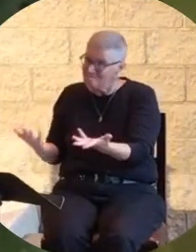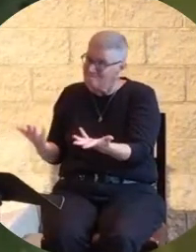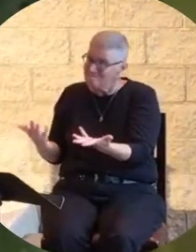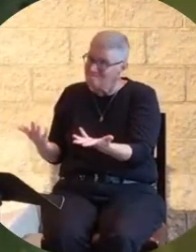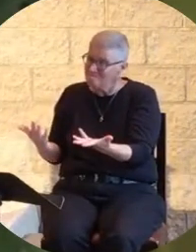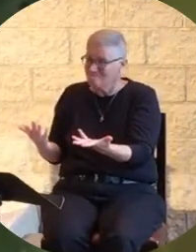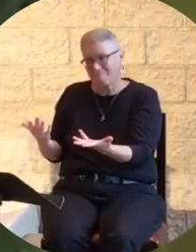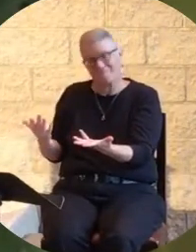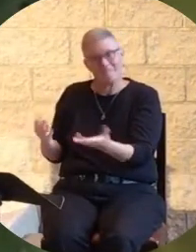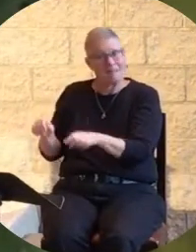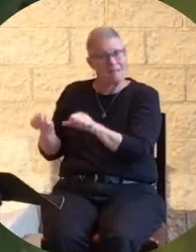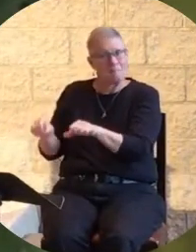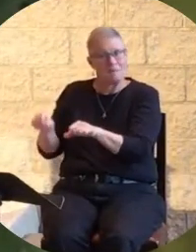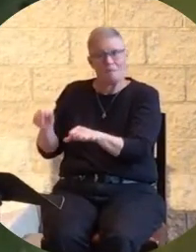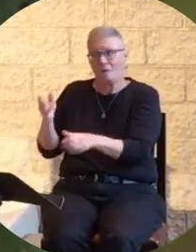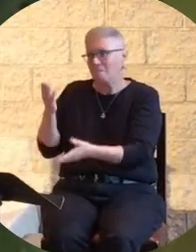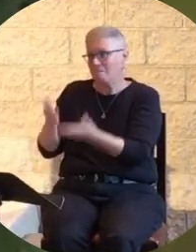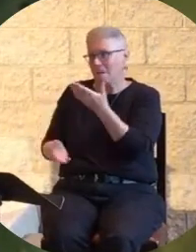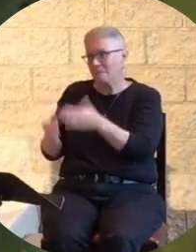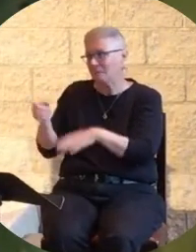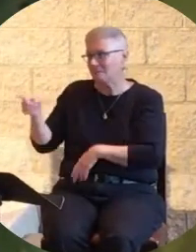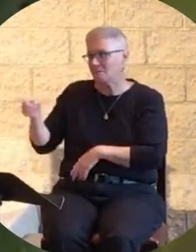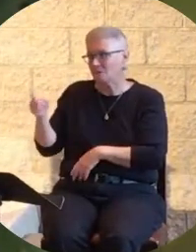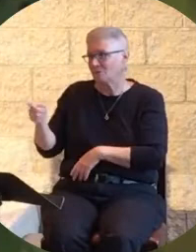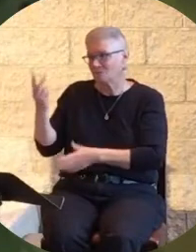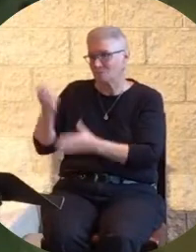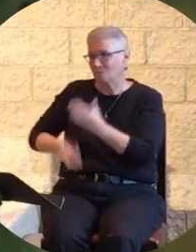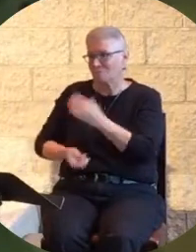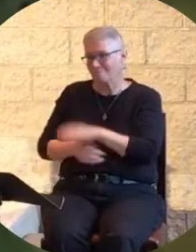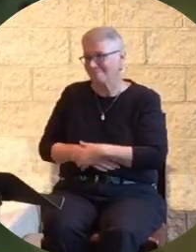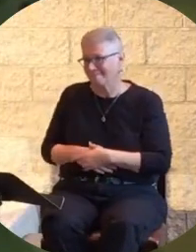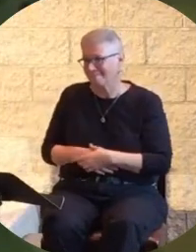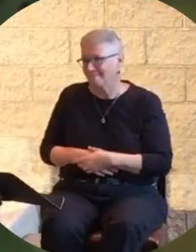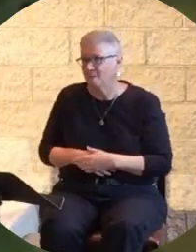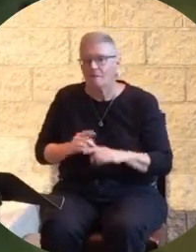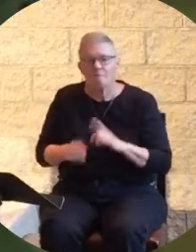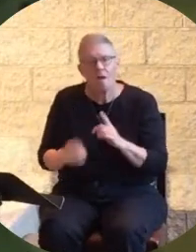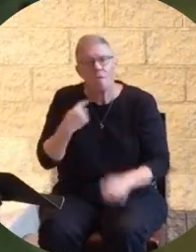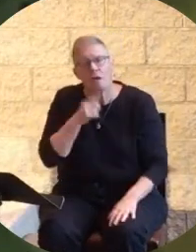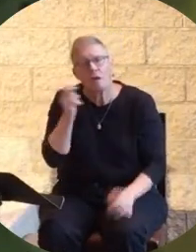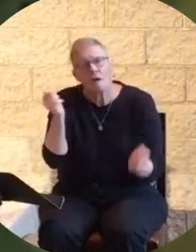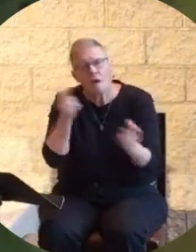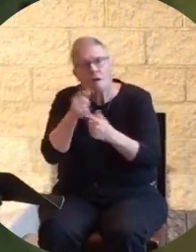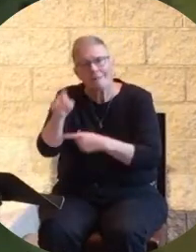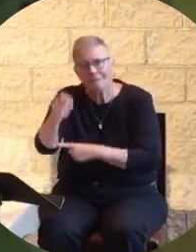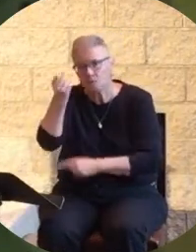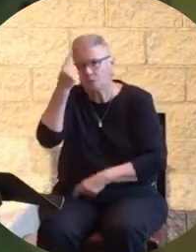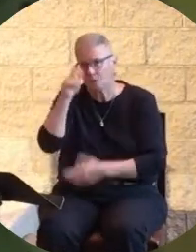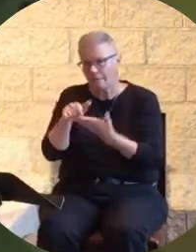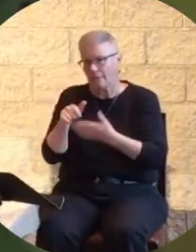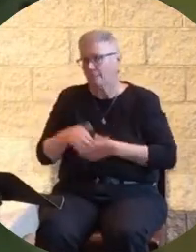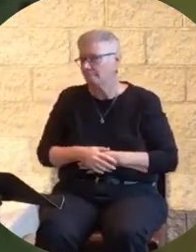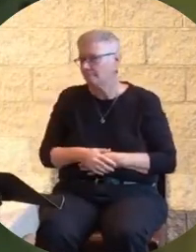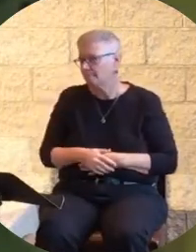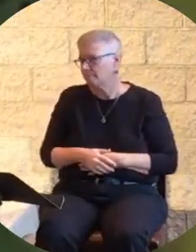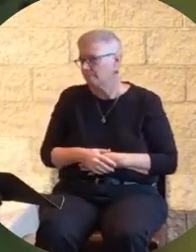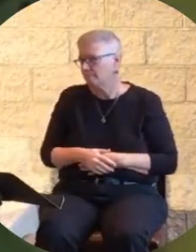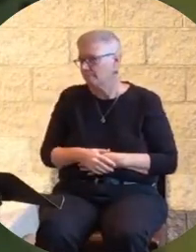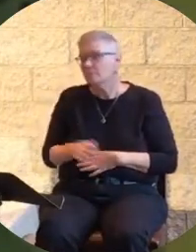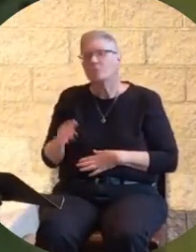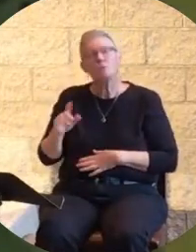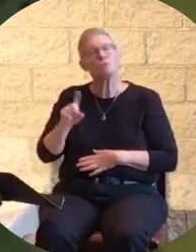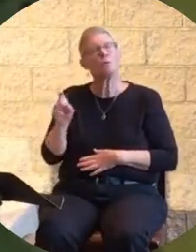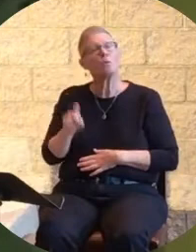possible that Cassidy would just float right through that. But it takes all of us to understand that. So the question